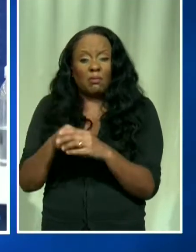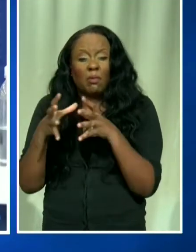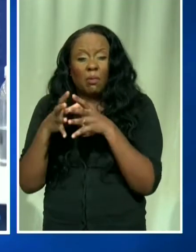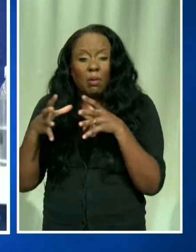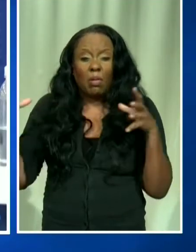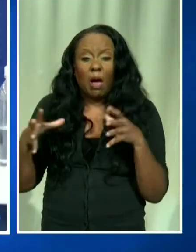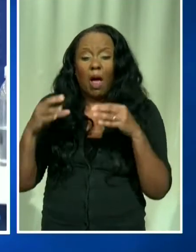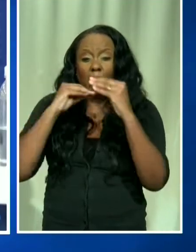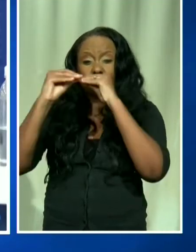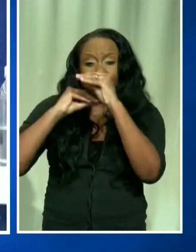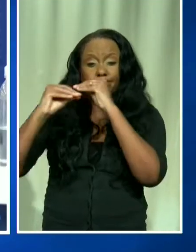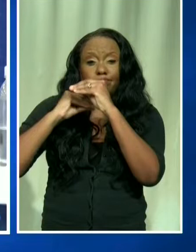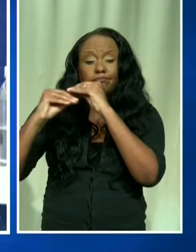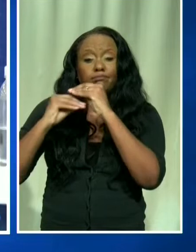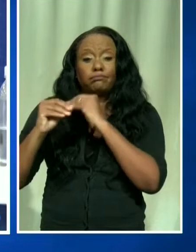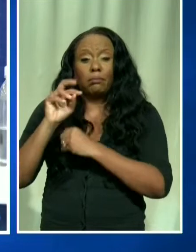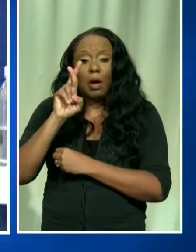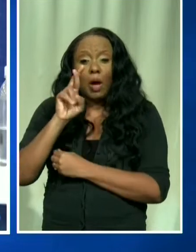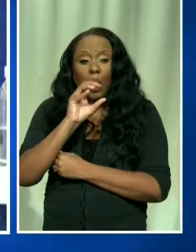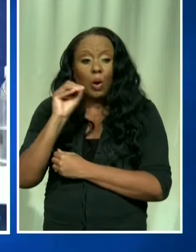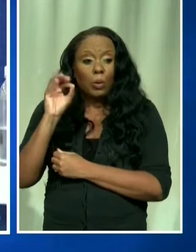roof repairs,